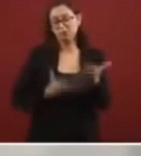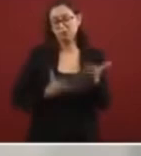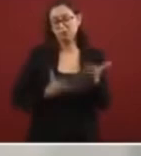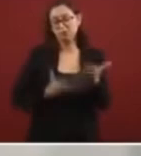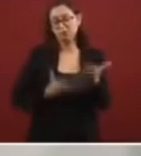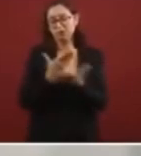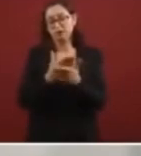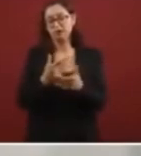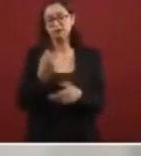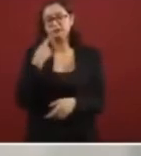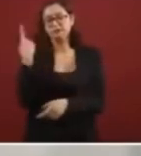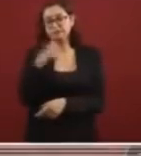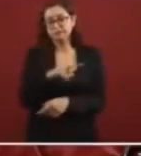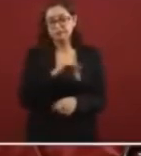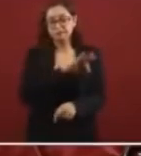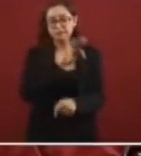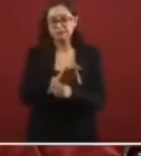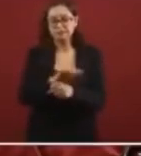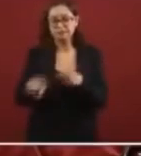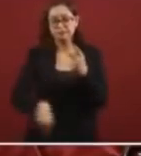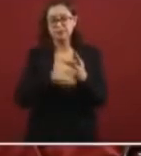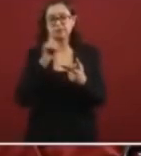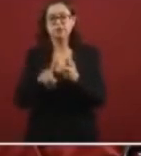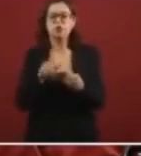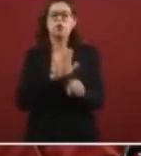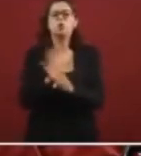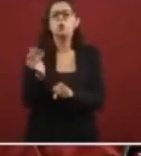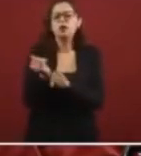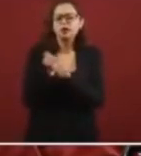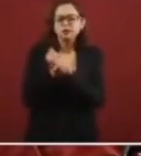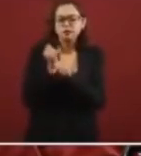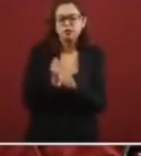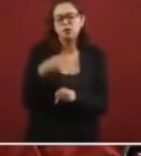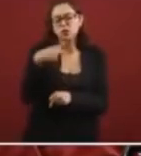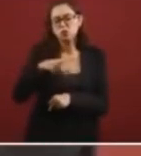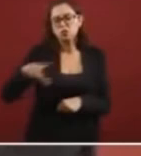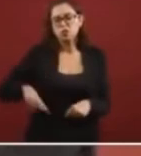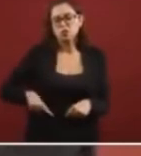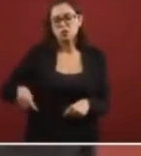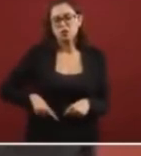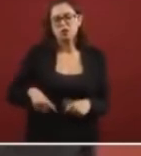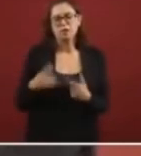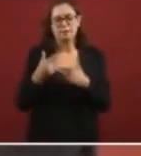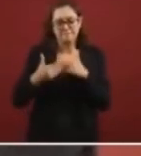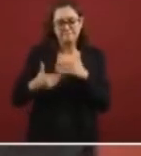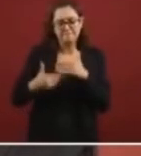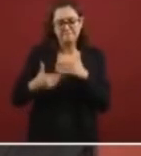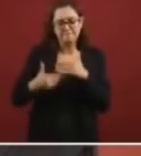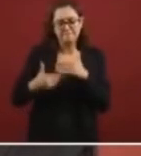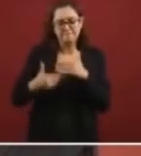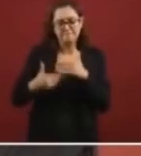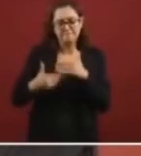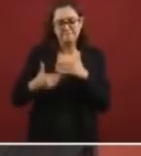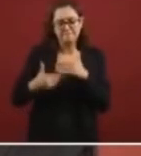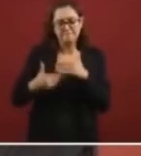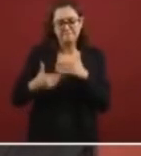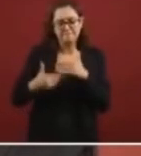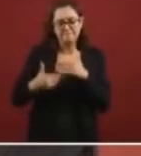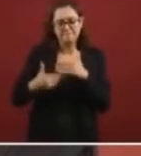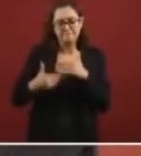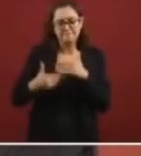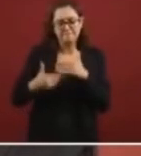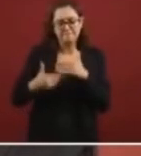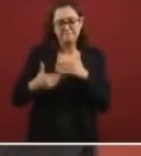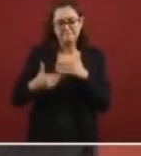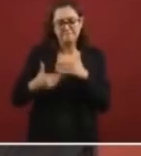present your case. ¿Y qué investigaciones va a hacer su el gobierno que usted encabeza a partir de todas las rebeliones? And so what?